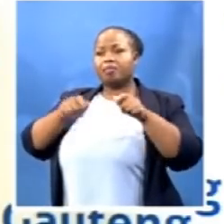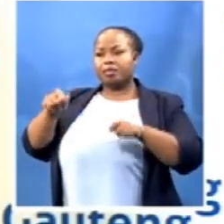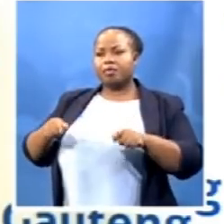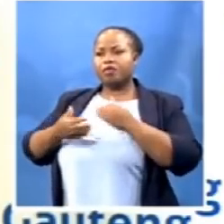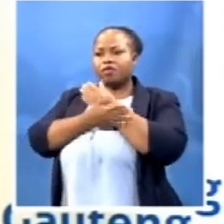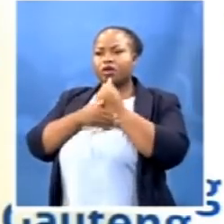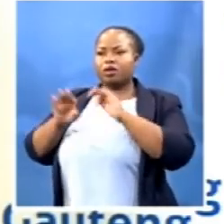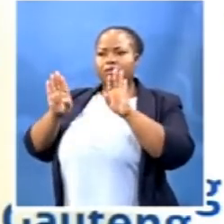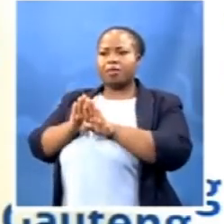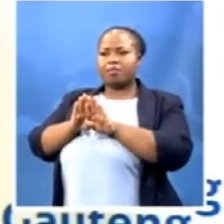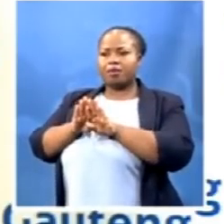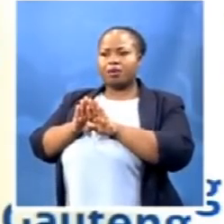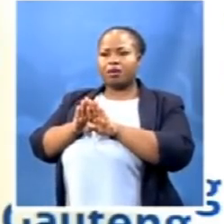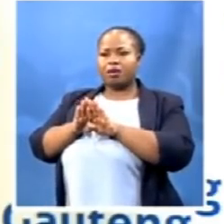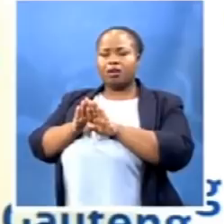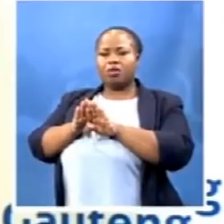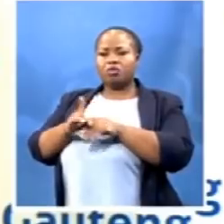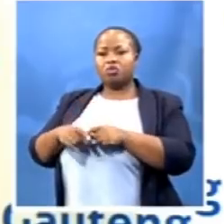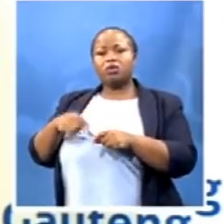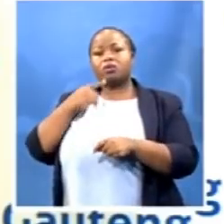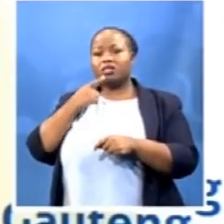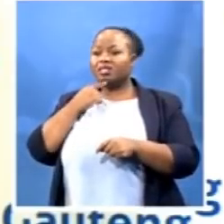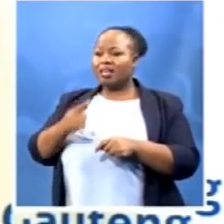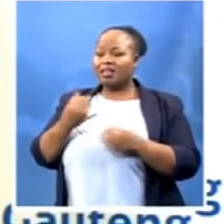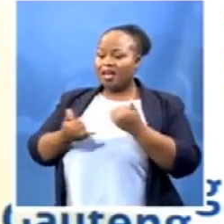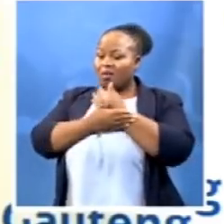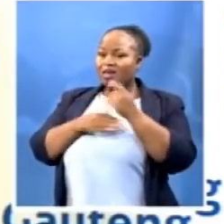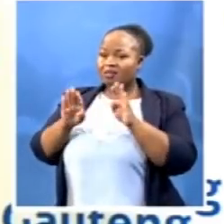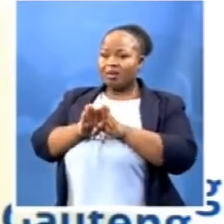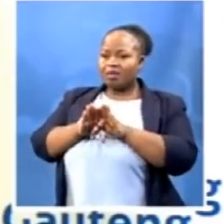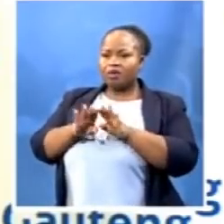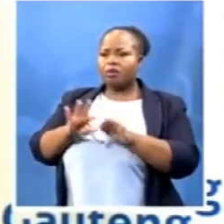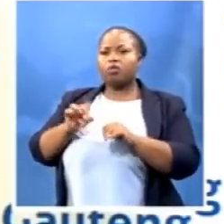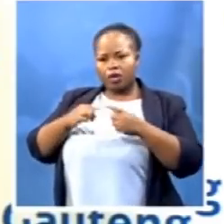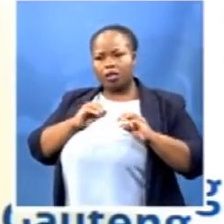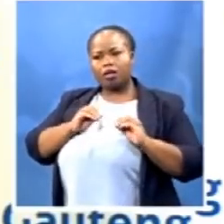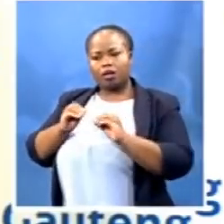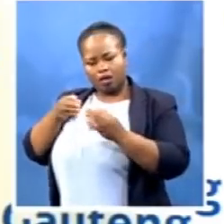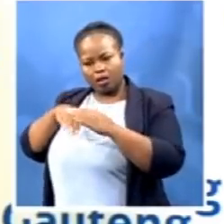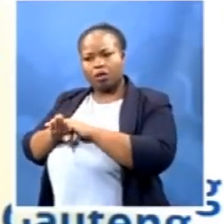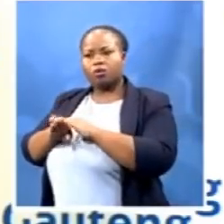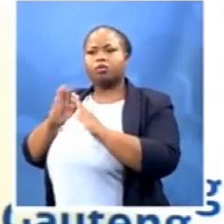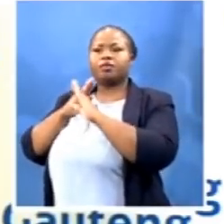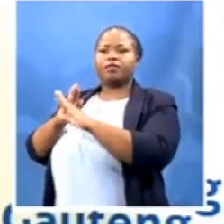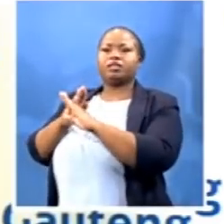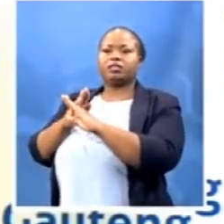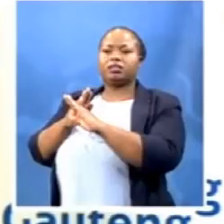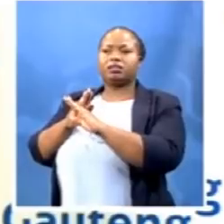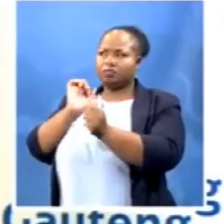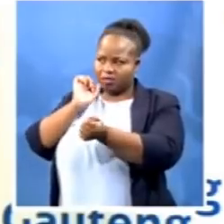We move in. We prevent it. We arrest them.